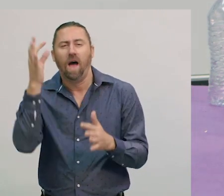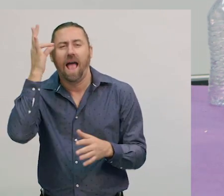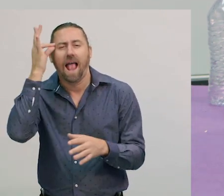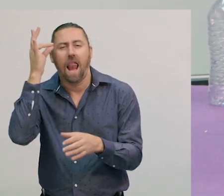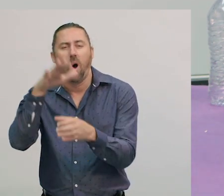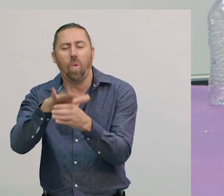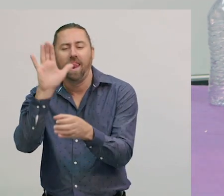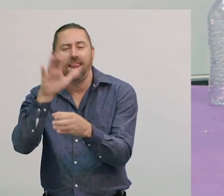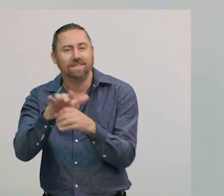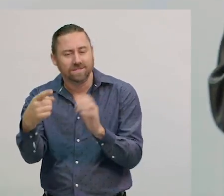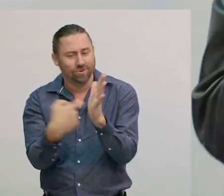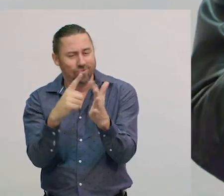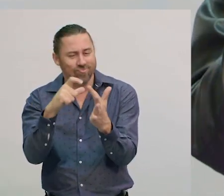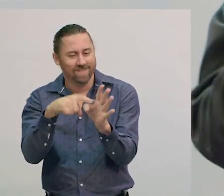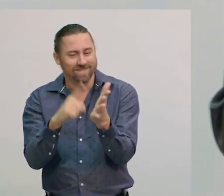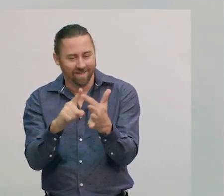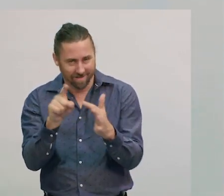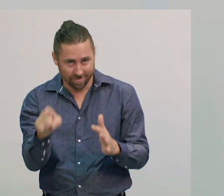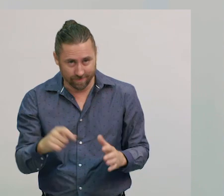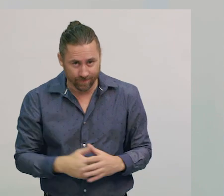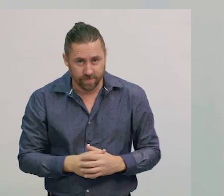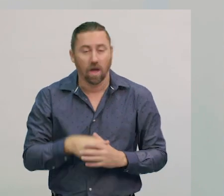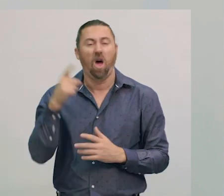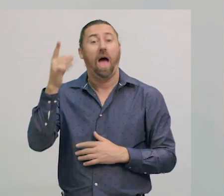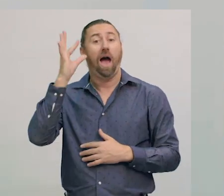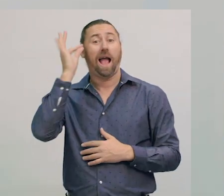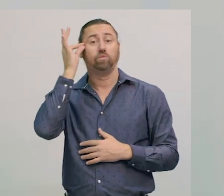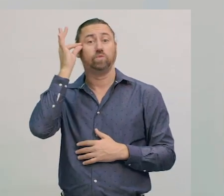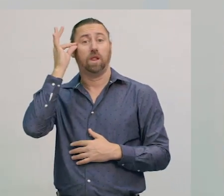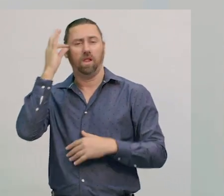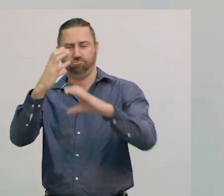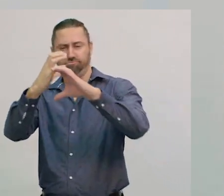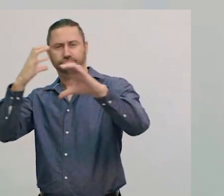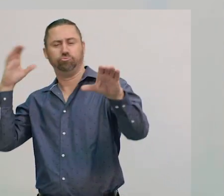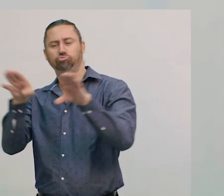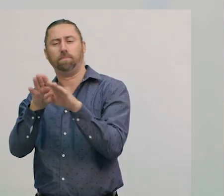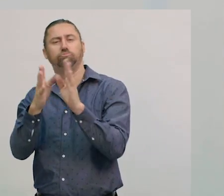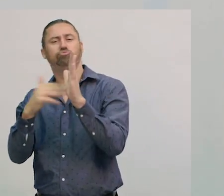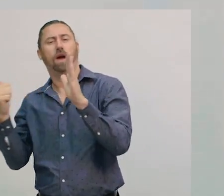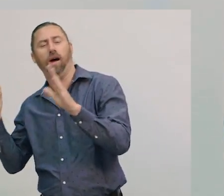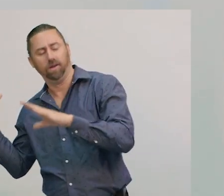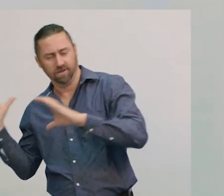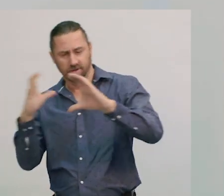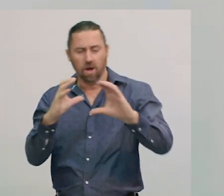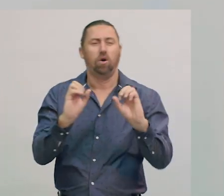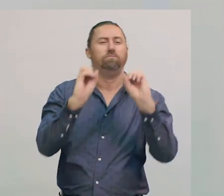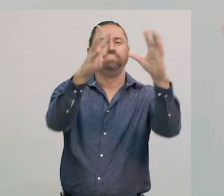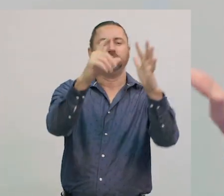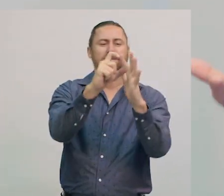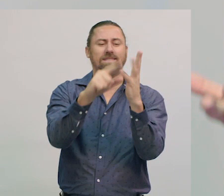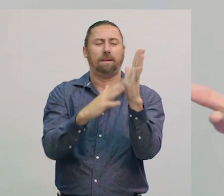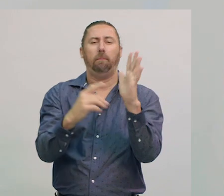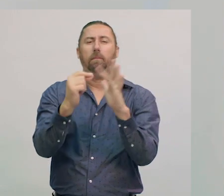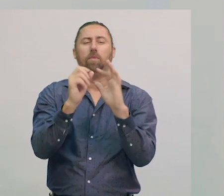lid. Rubbish collected by councils is taken away in large trucks to the local waste transfer facility,